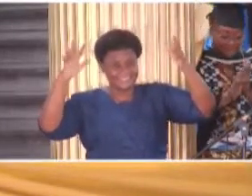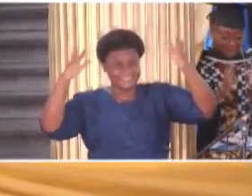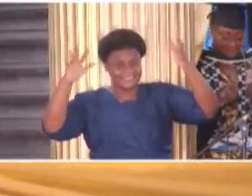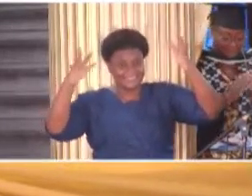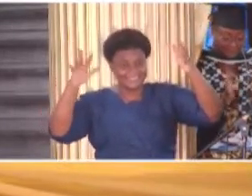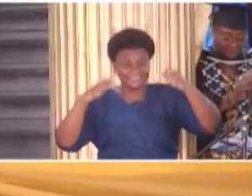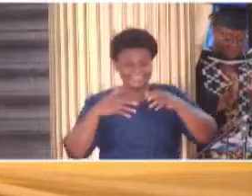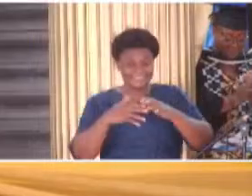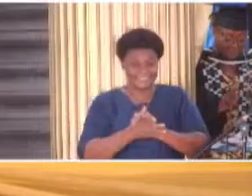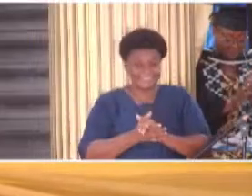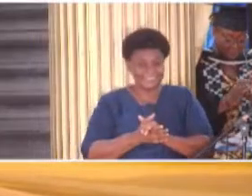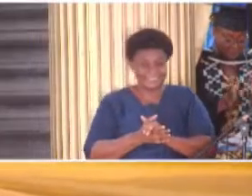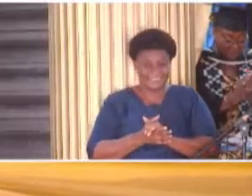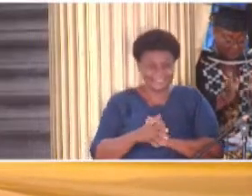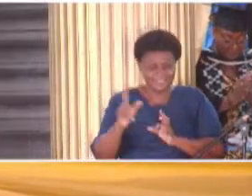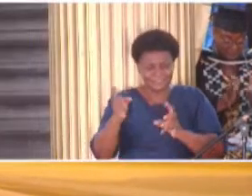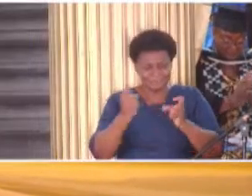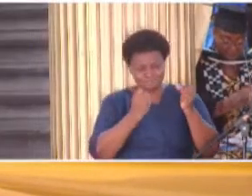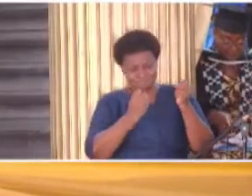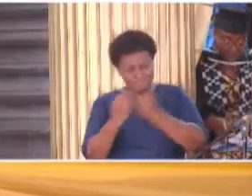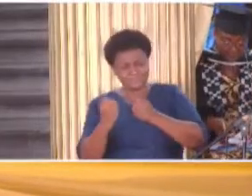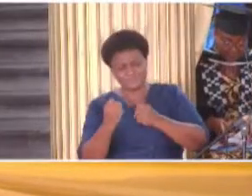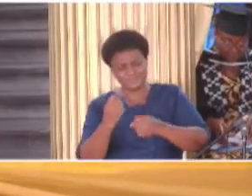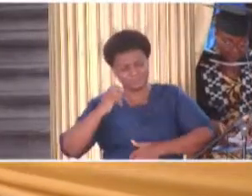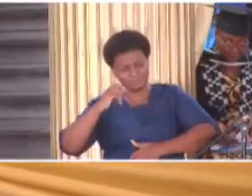That was a powerful speech.